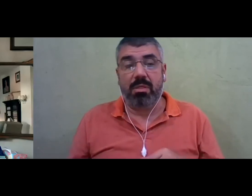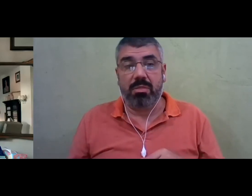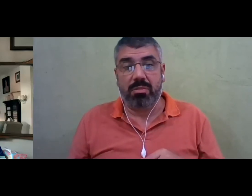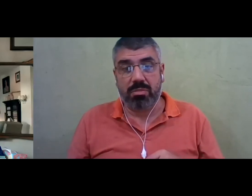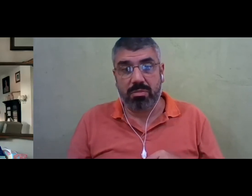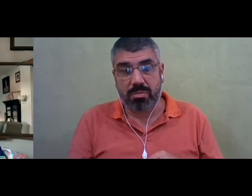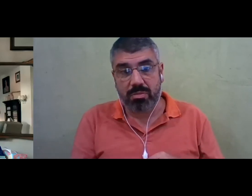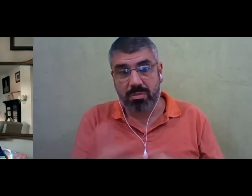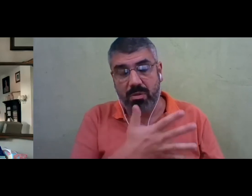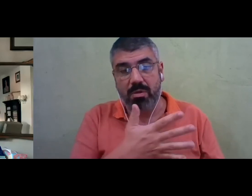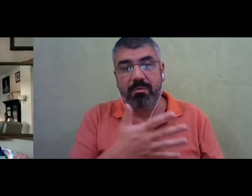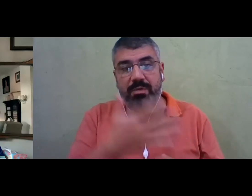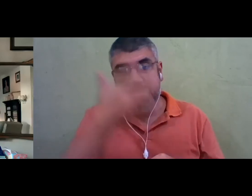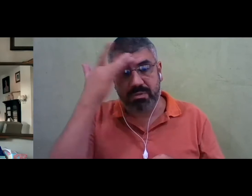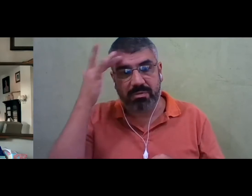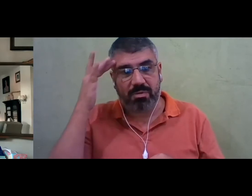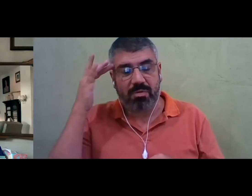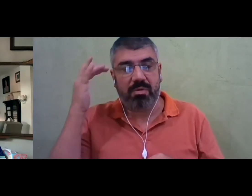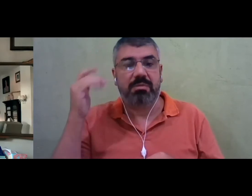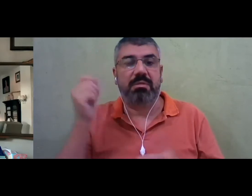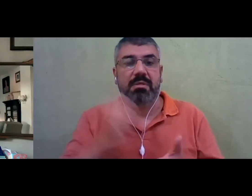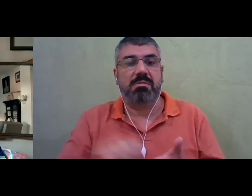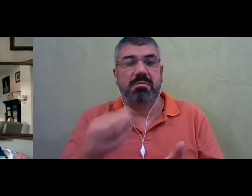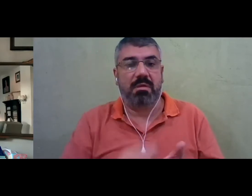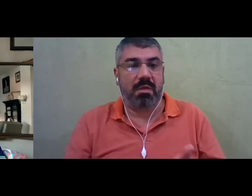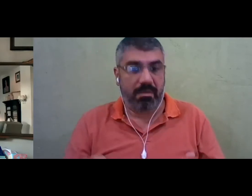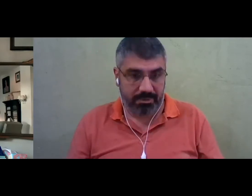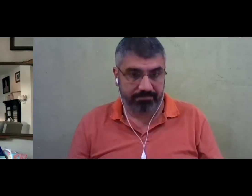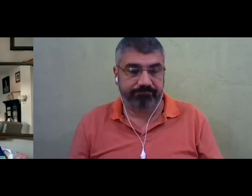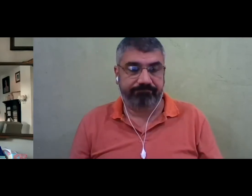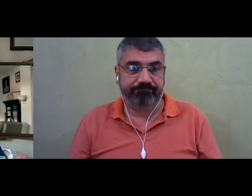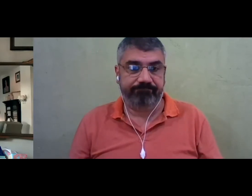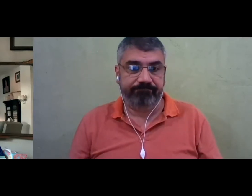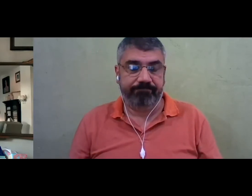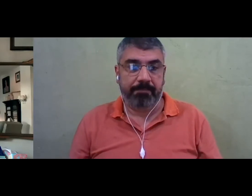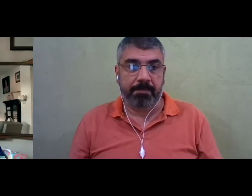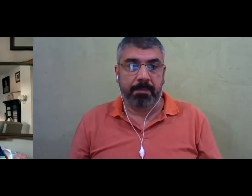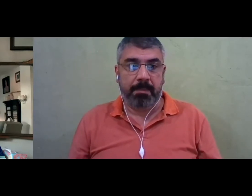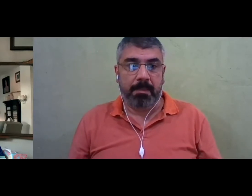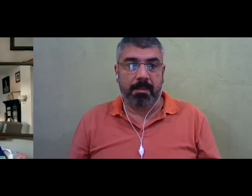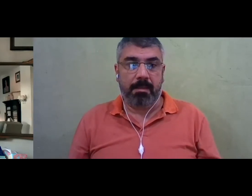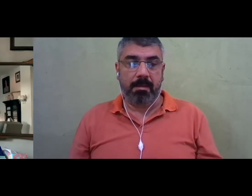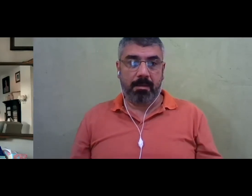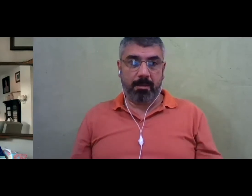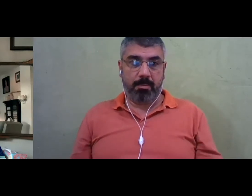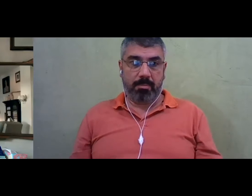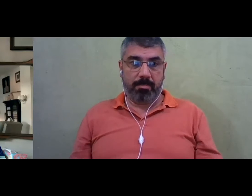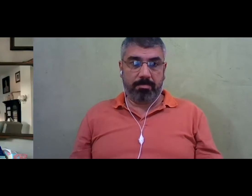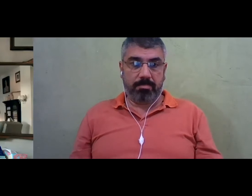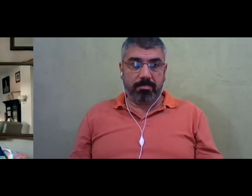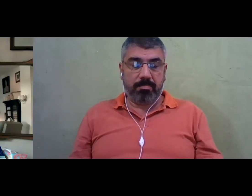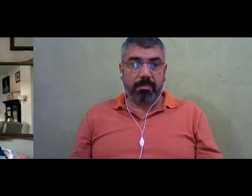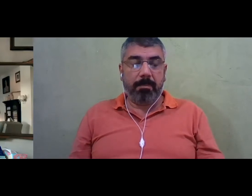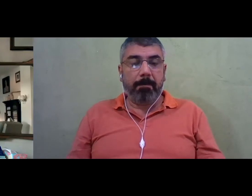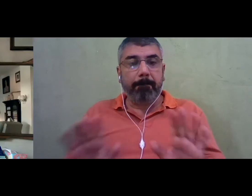right. Now, I want to say there's something about the question of agency. I'm going to open the chat box for a minute, and I'll